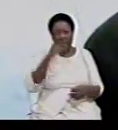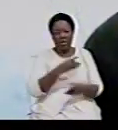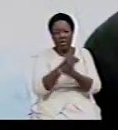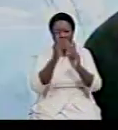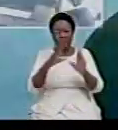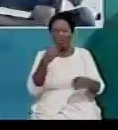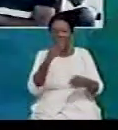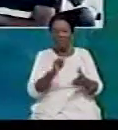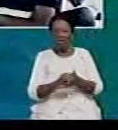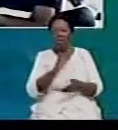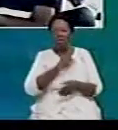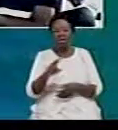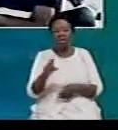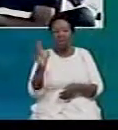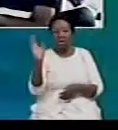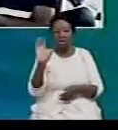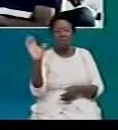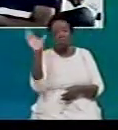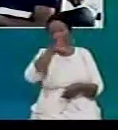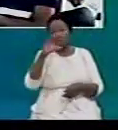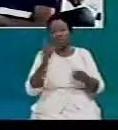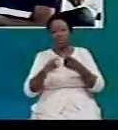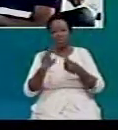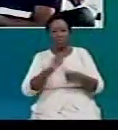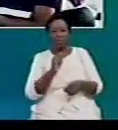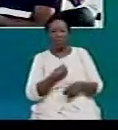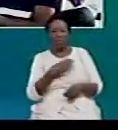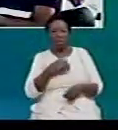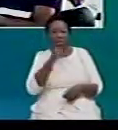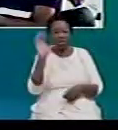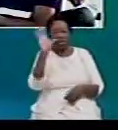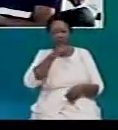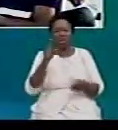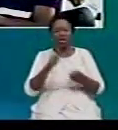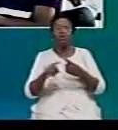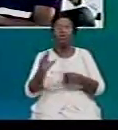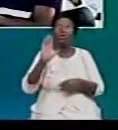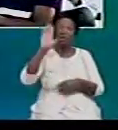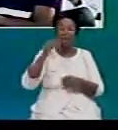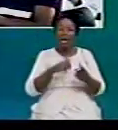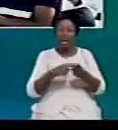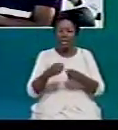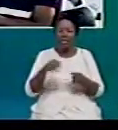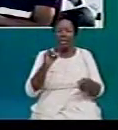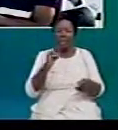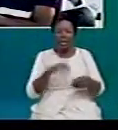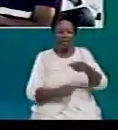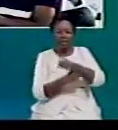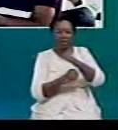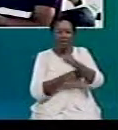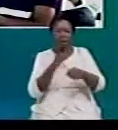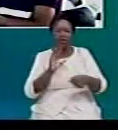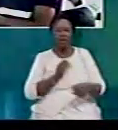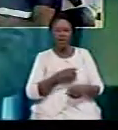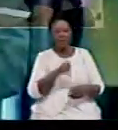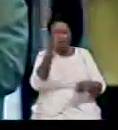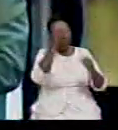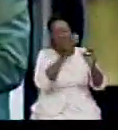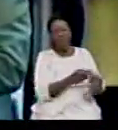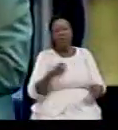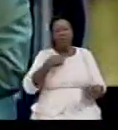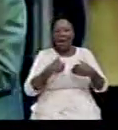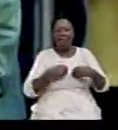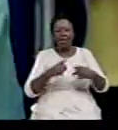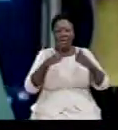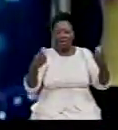us, we're not a stranger to him, and is the foundation of our faith. We have